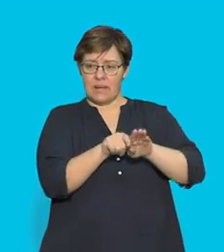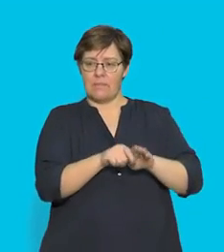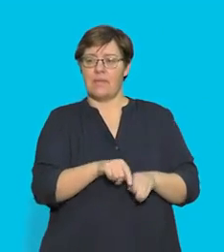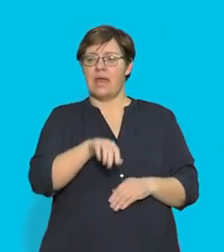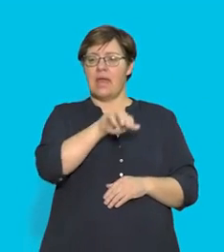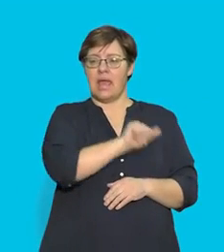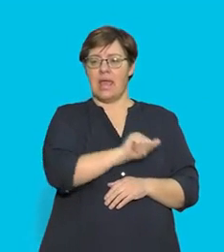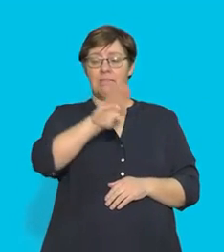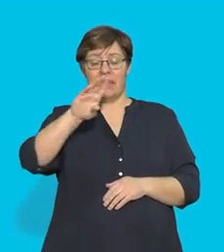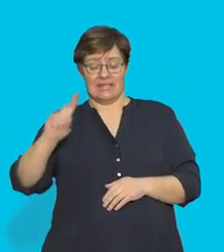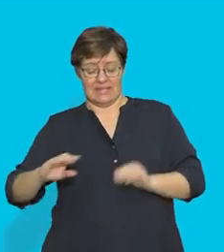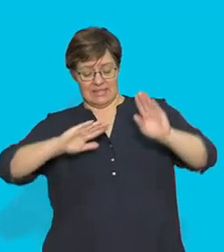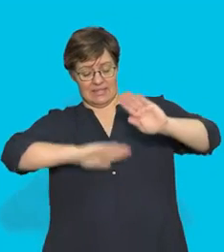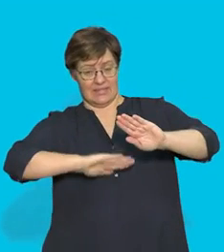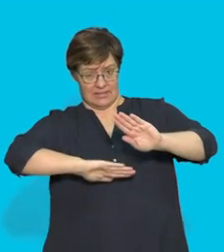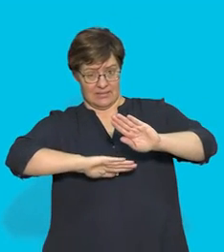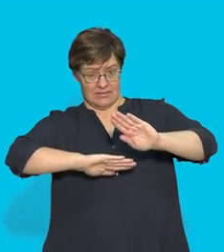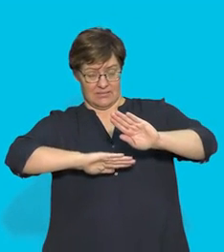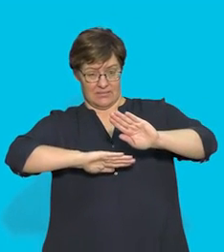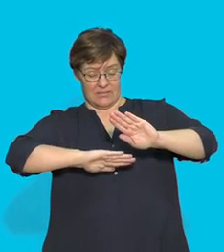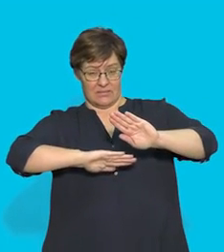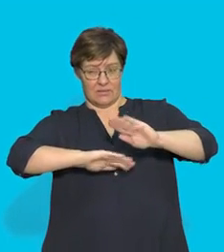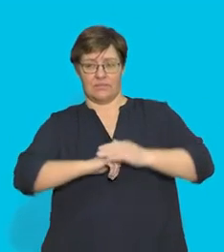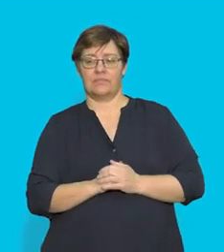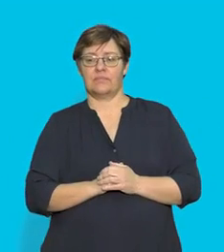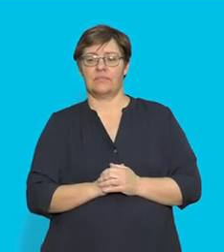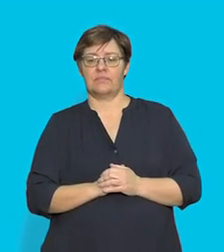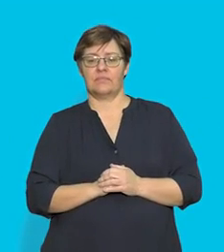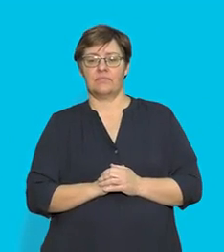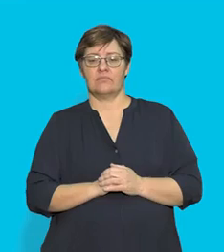one ABD, the horizontal triangle.